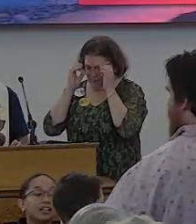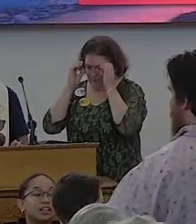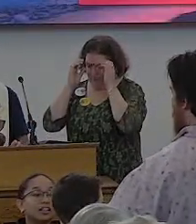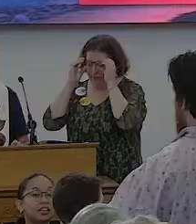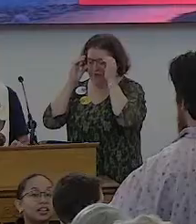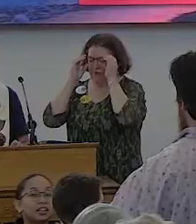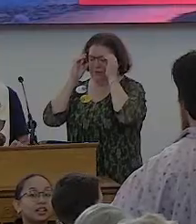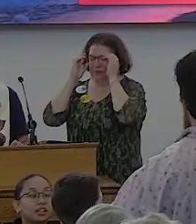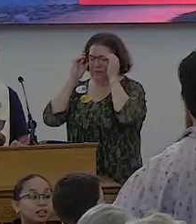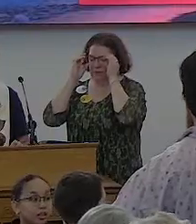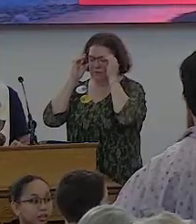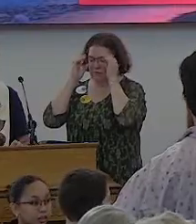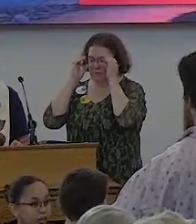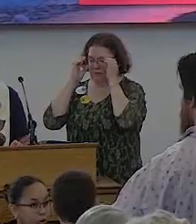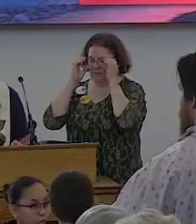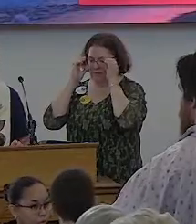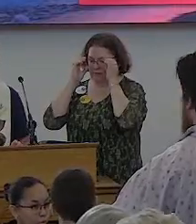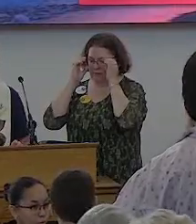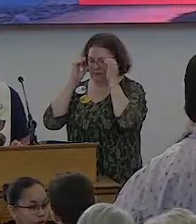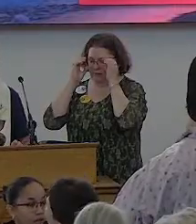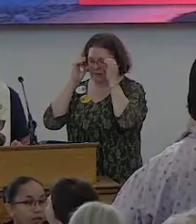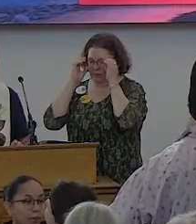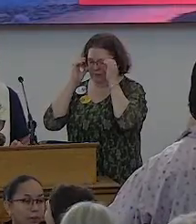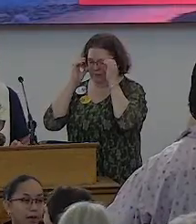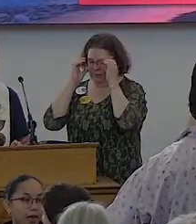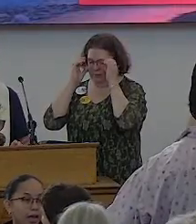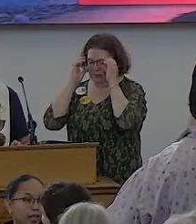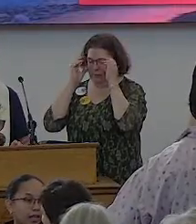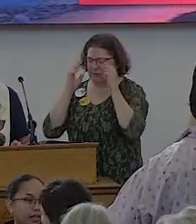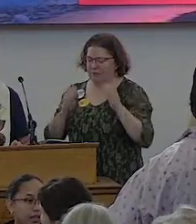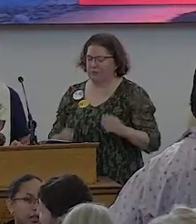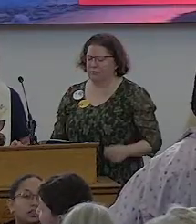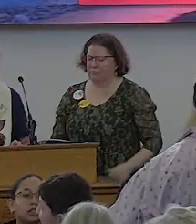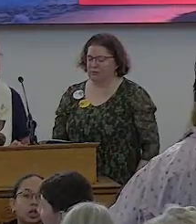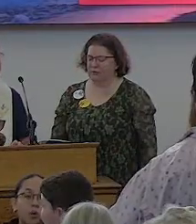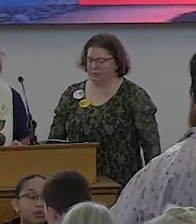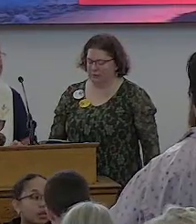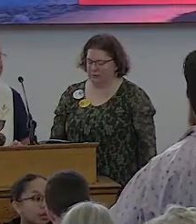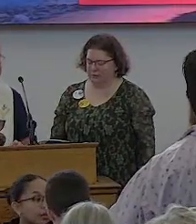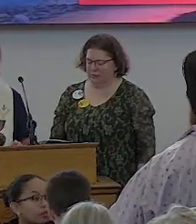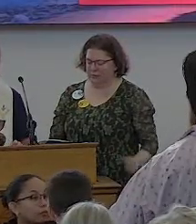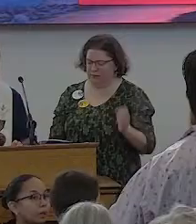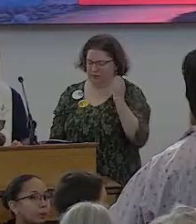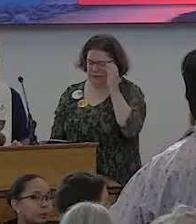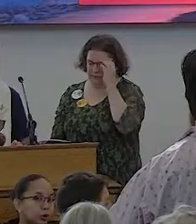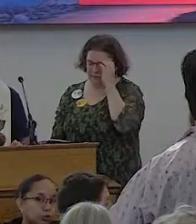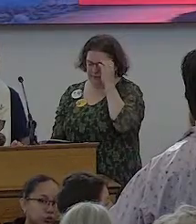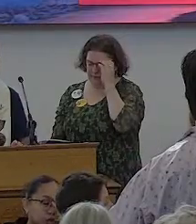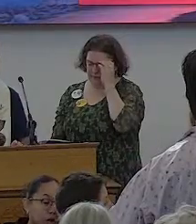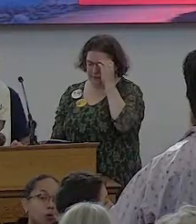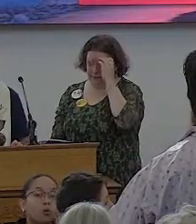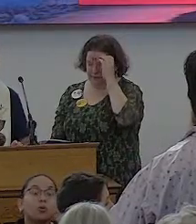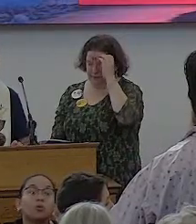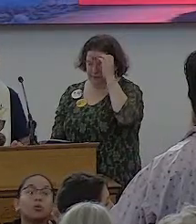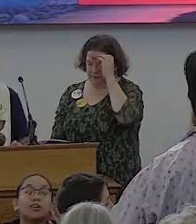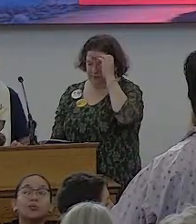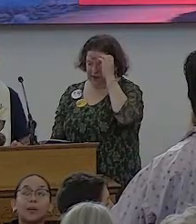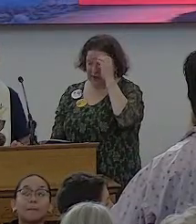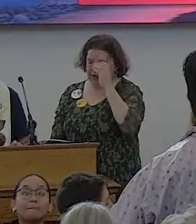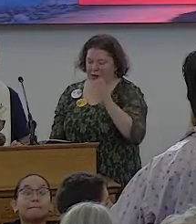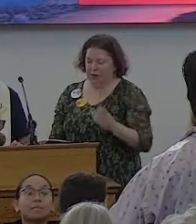pagan gatherings. You may have heard it before. If you know the words, you can join in. It goes like